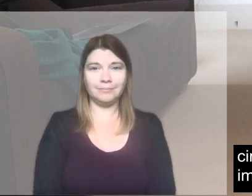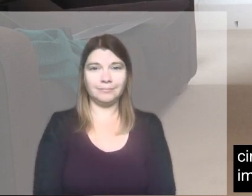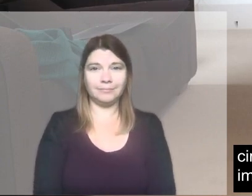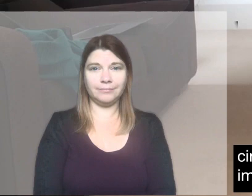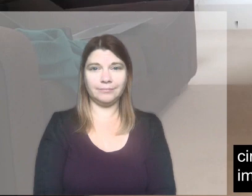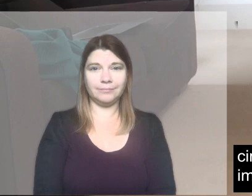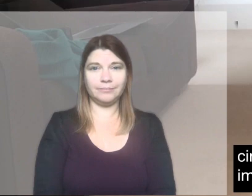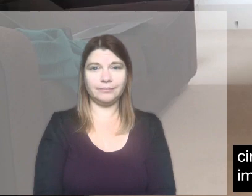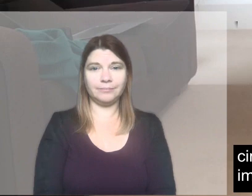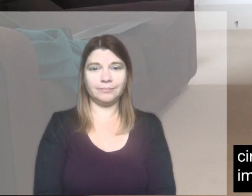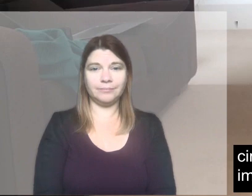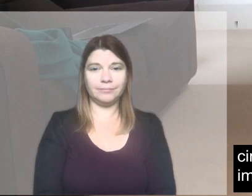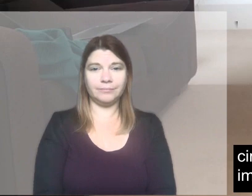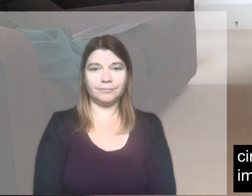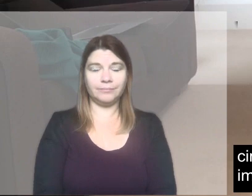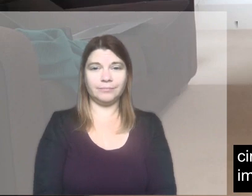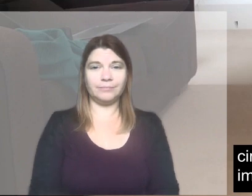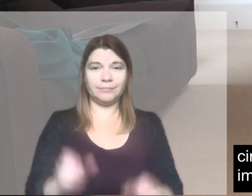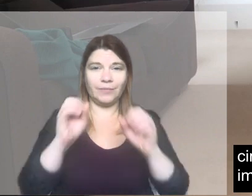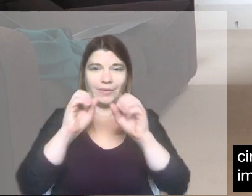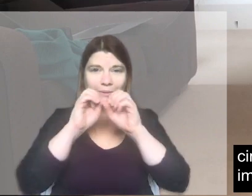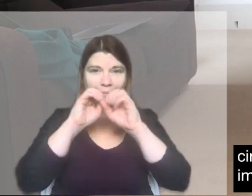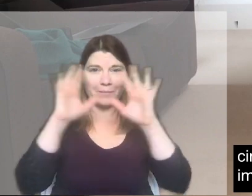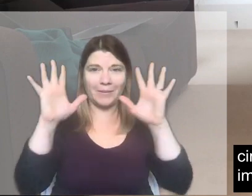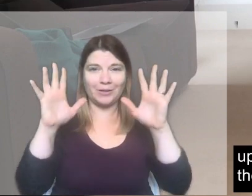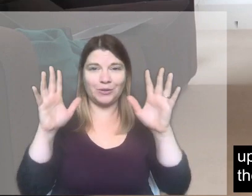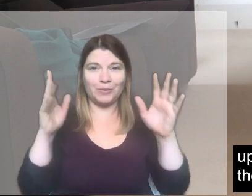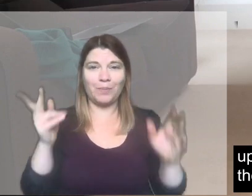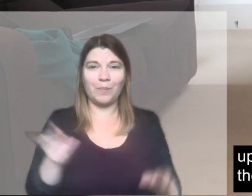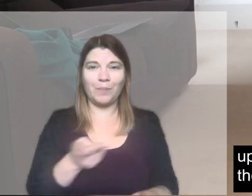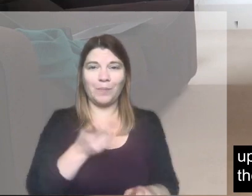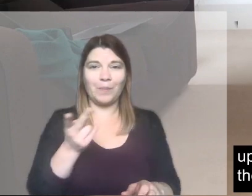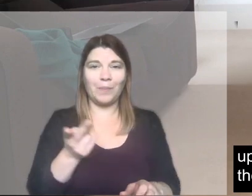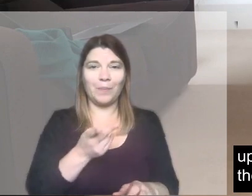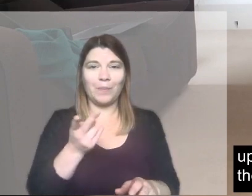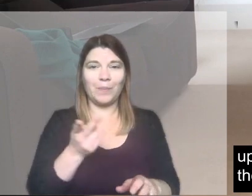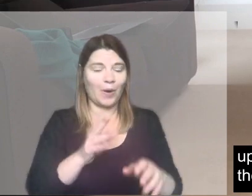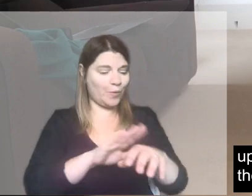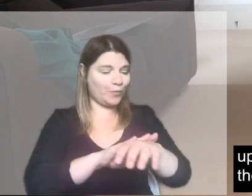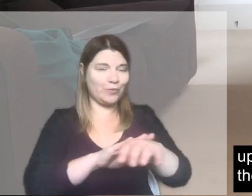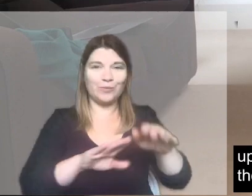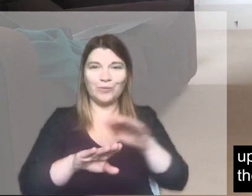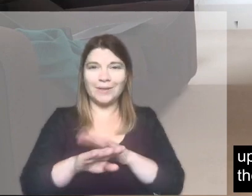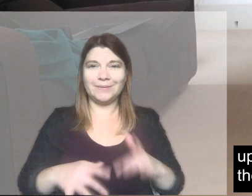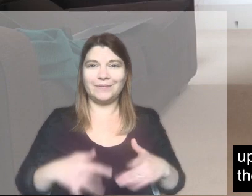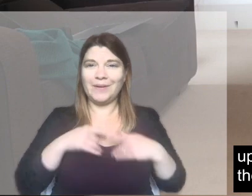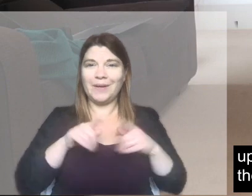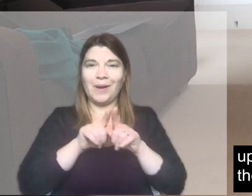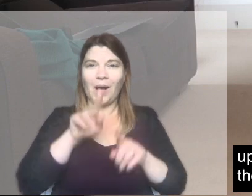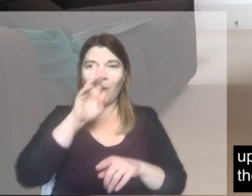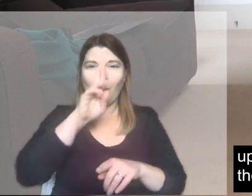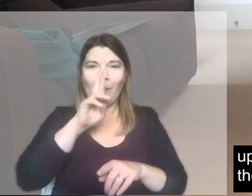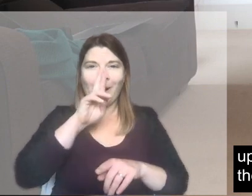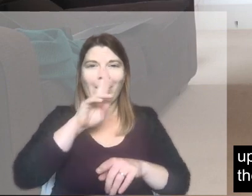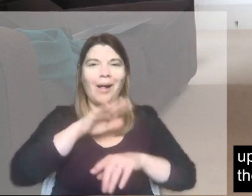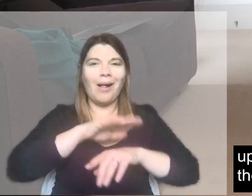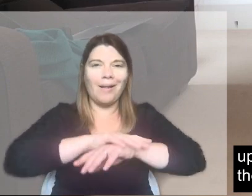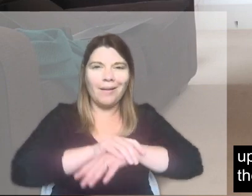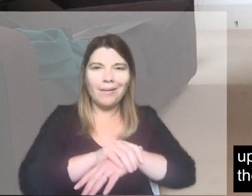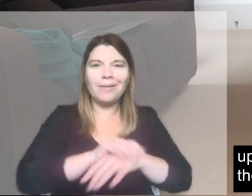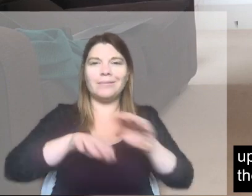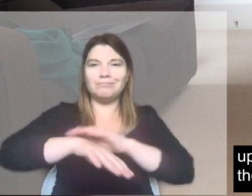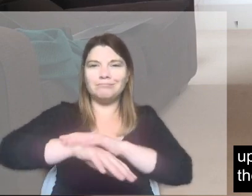and imagining that swirling around, warming up both wrists, oiling